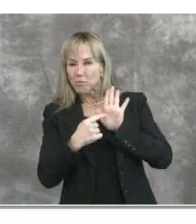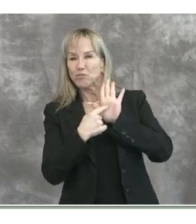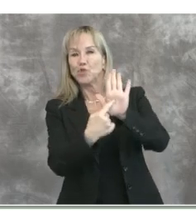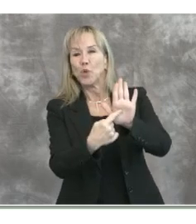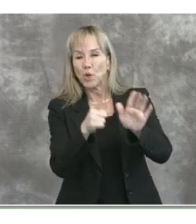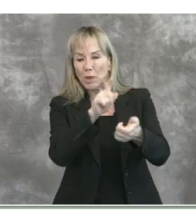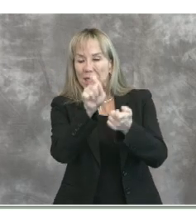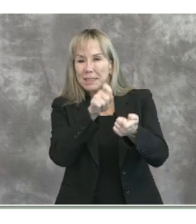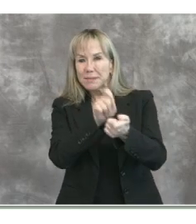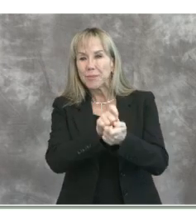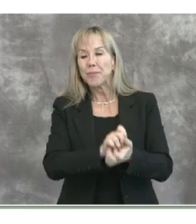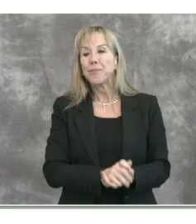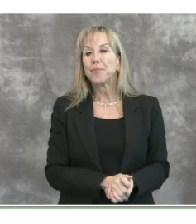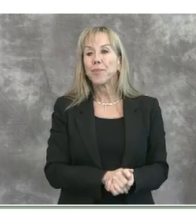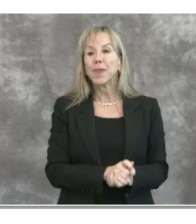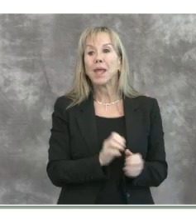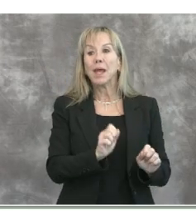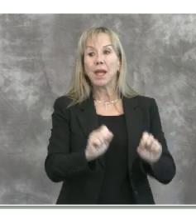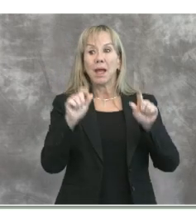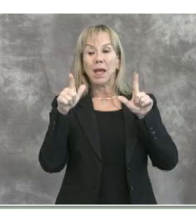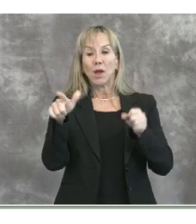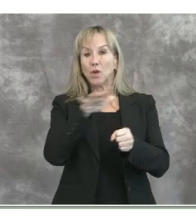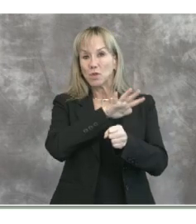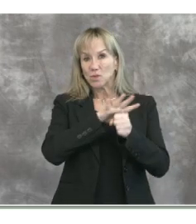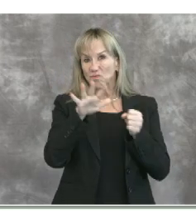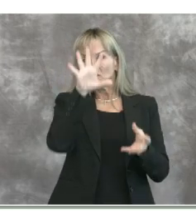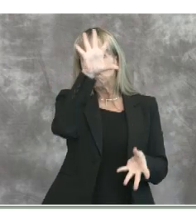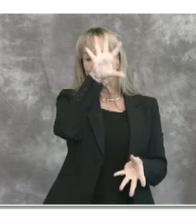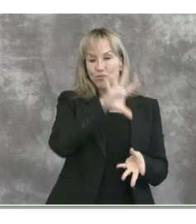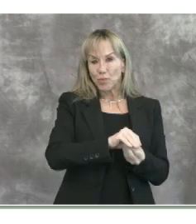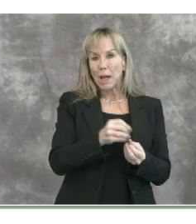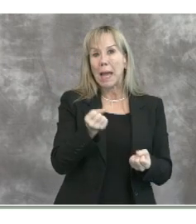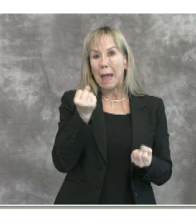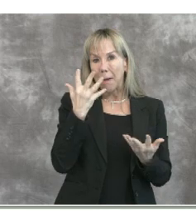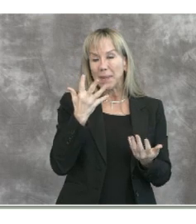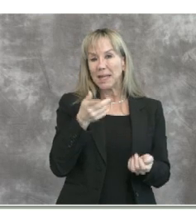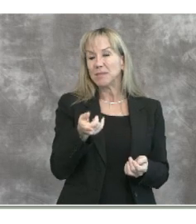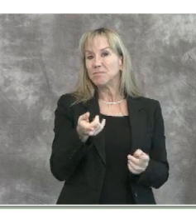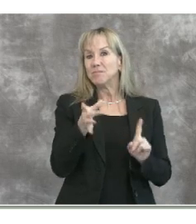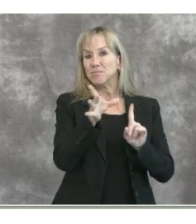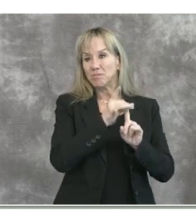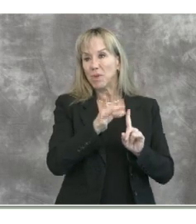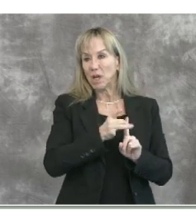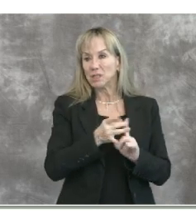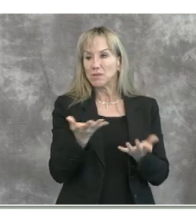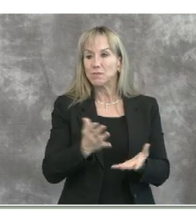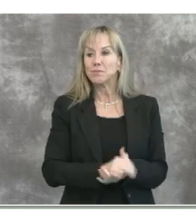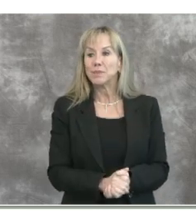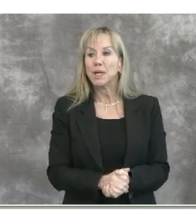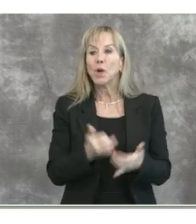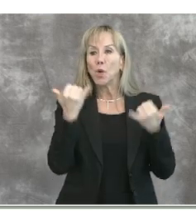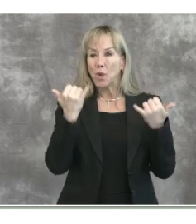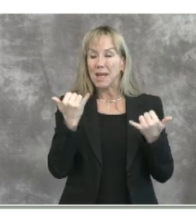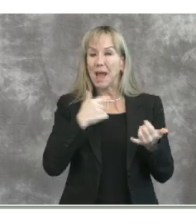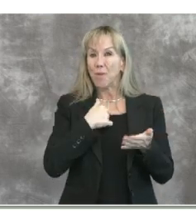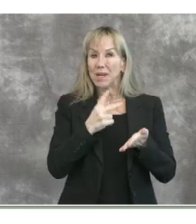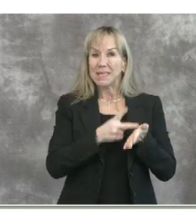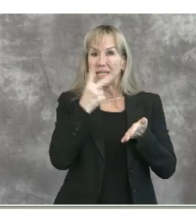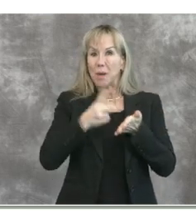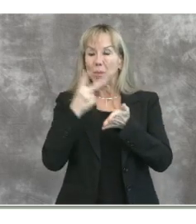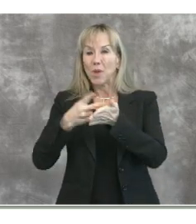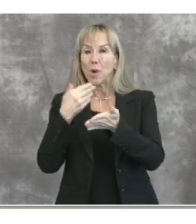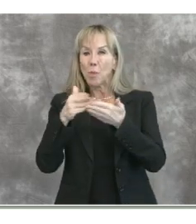chart represents our total positives, which we just reported, 2,434. That puts us presently at a doubling rate of